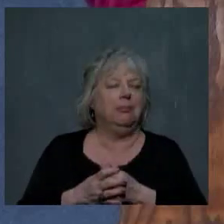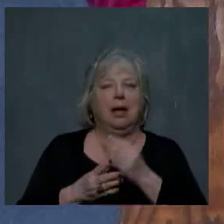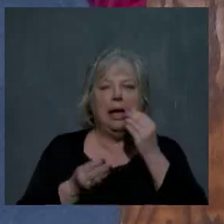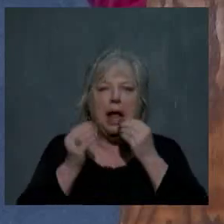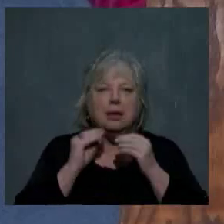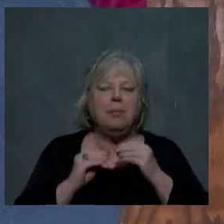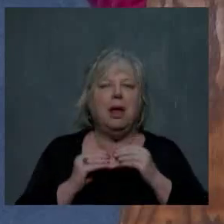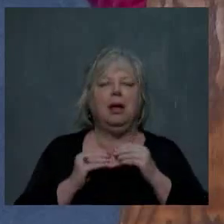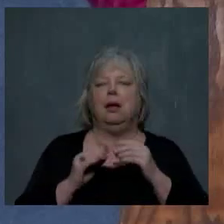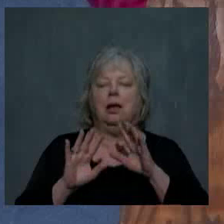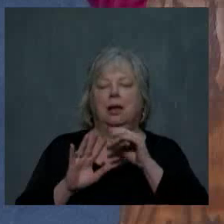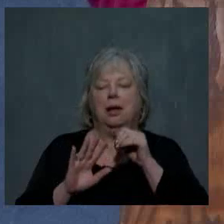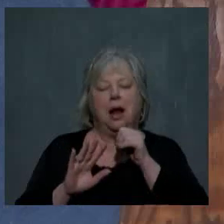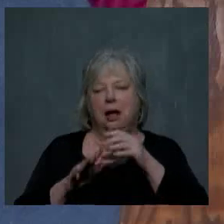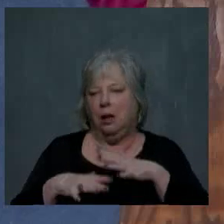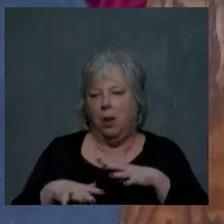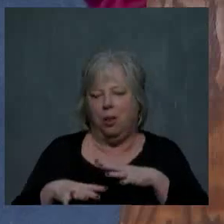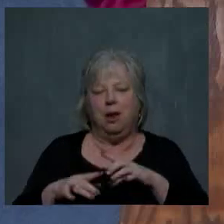cosmetics,